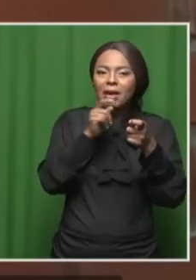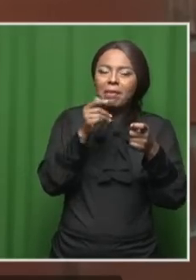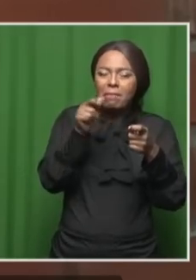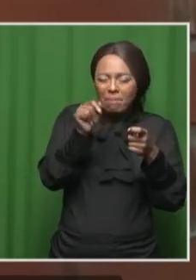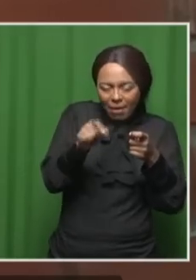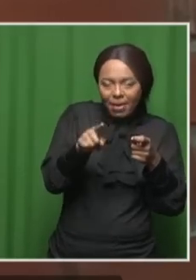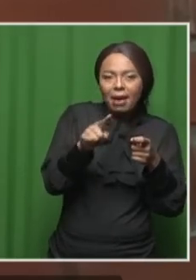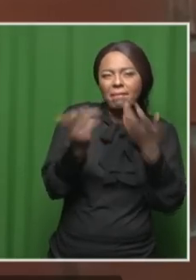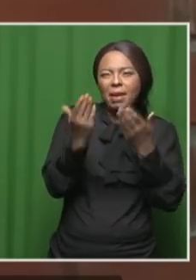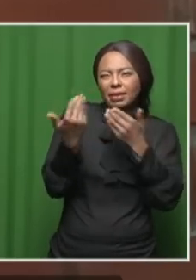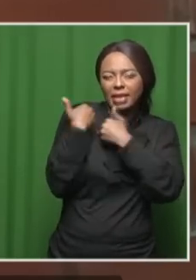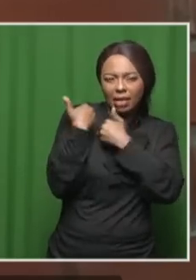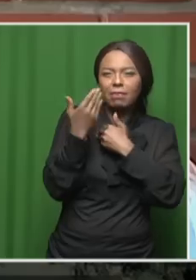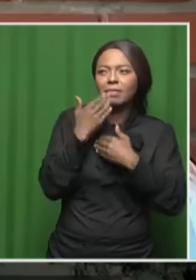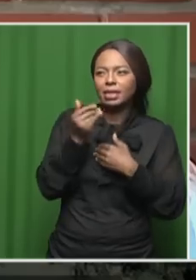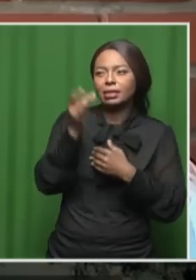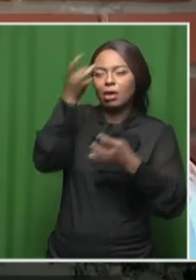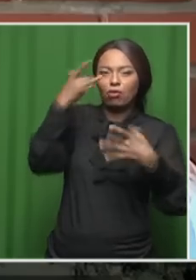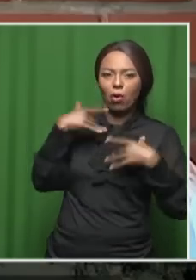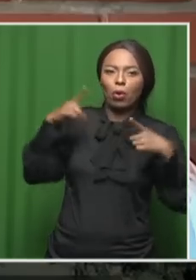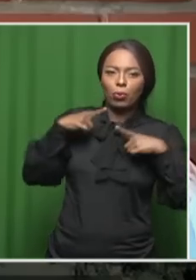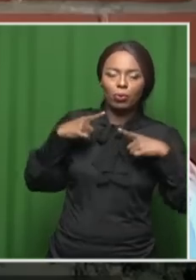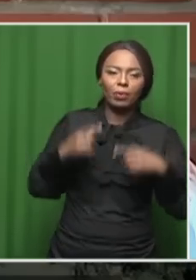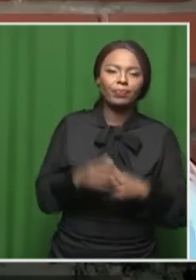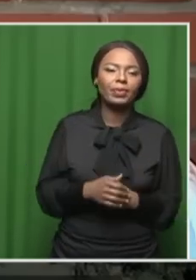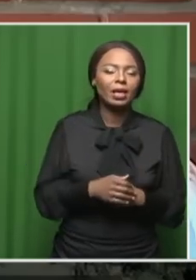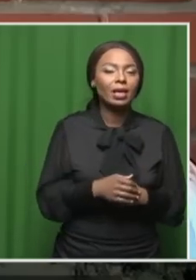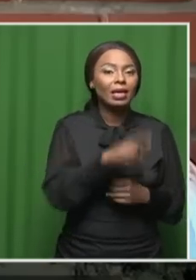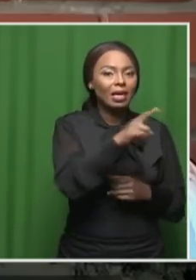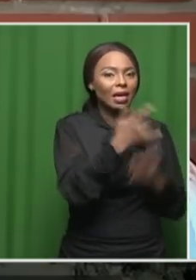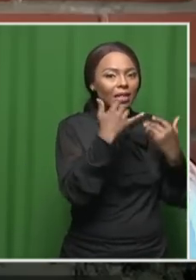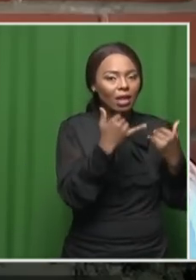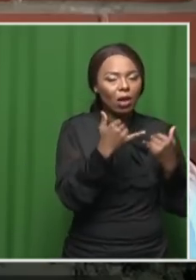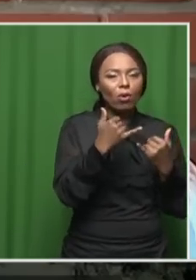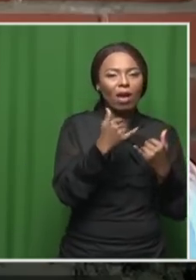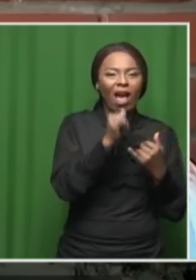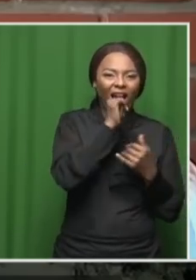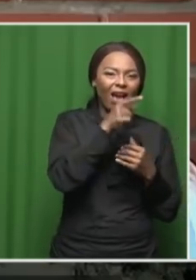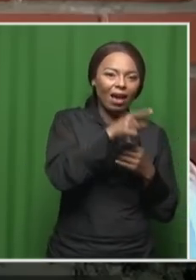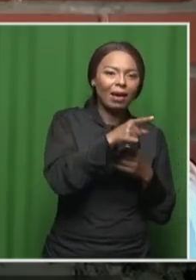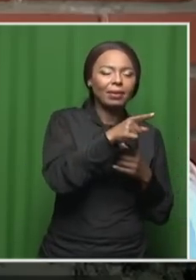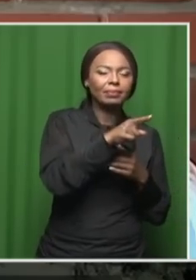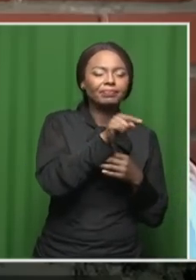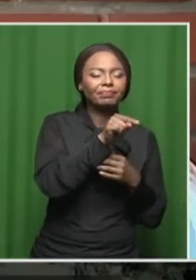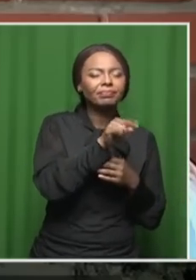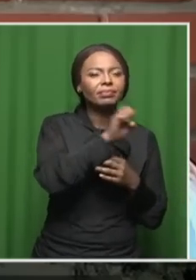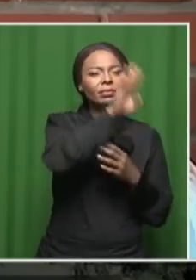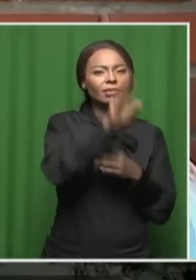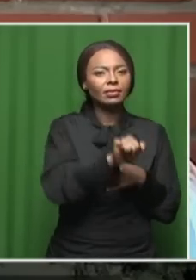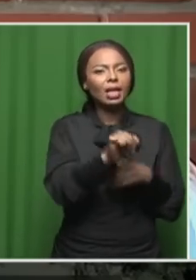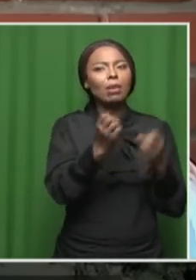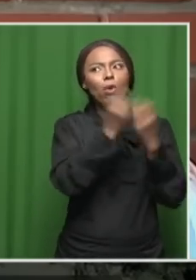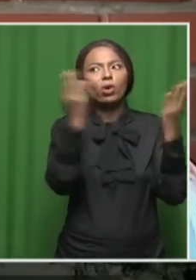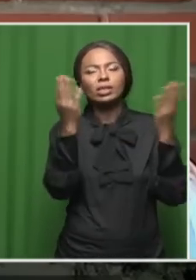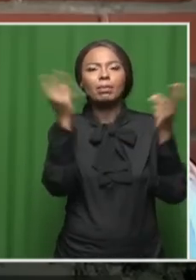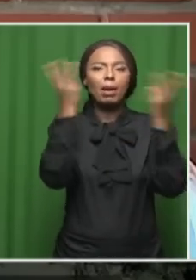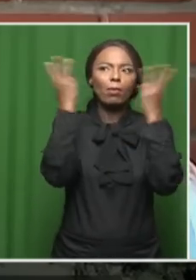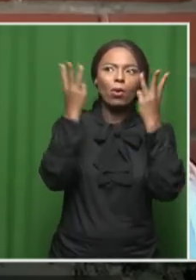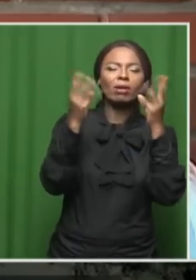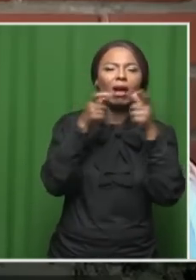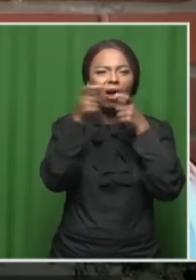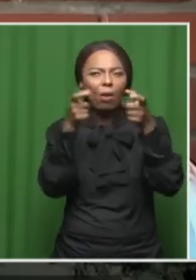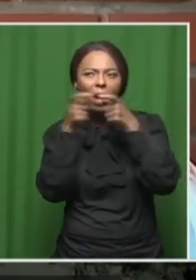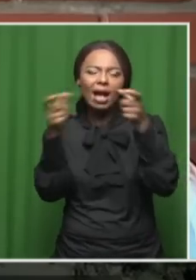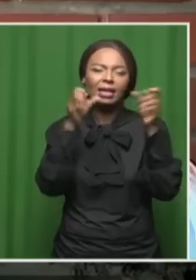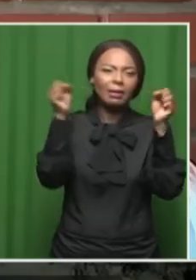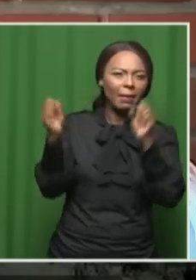safe. So we know that the 2 biggest brands in South Africa, and it's hands down, we've been listening to people speak about it, the comments that have been